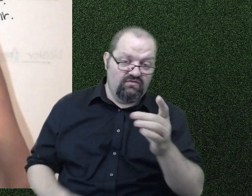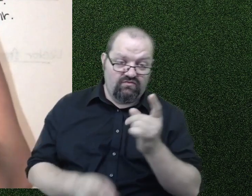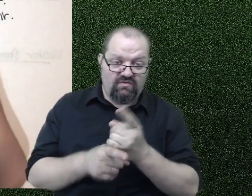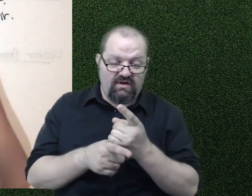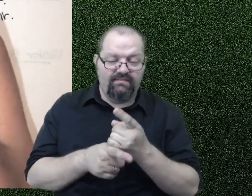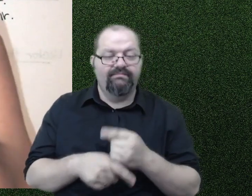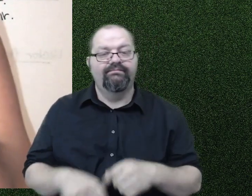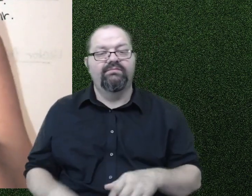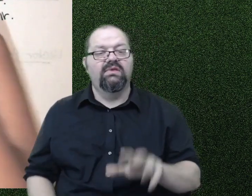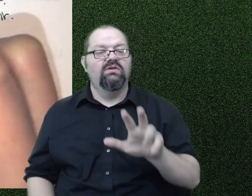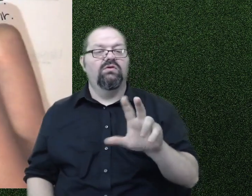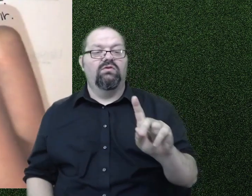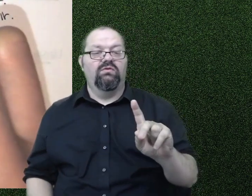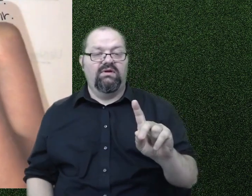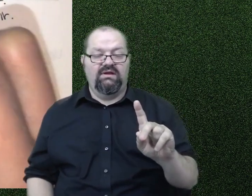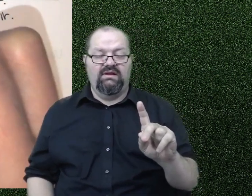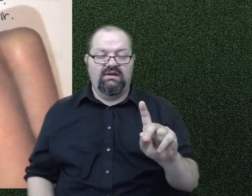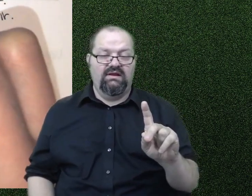3D,